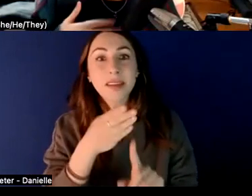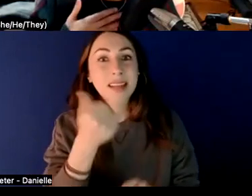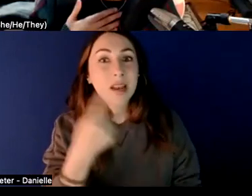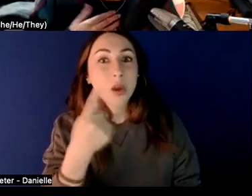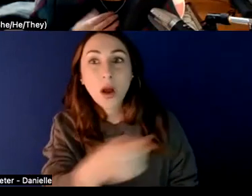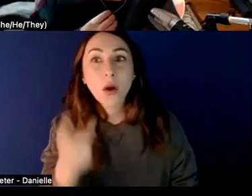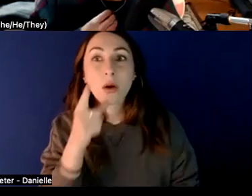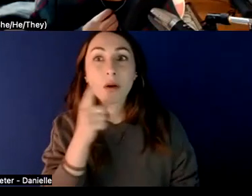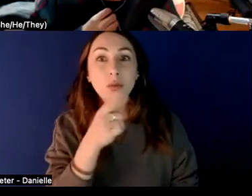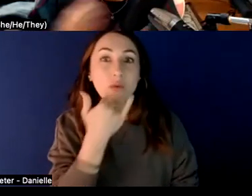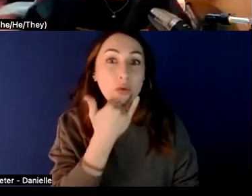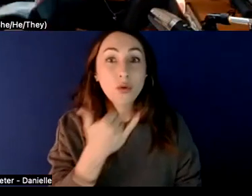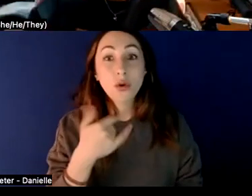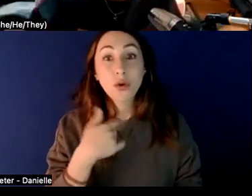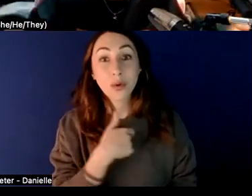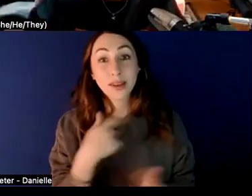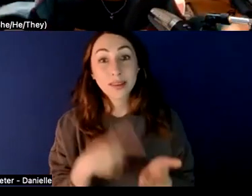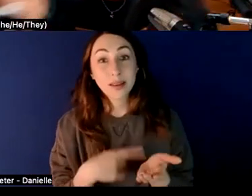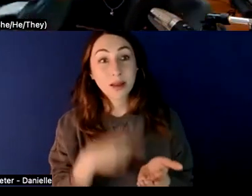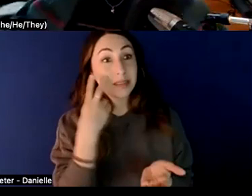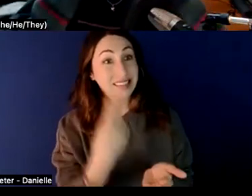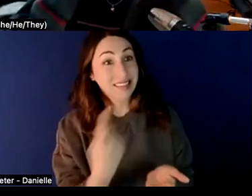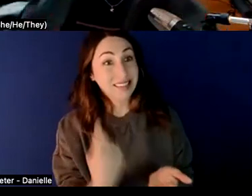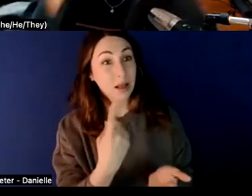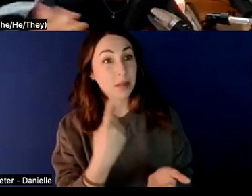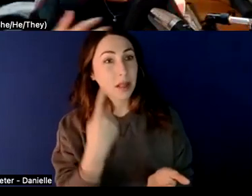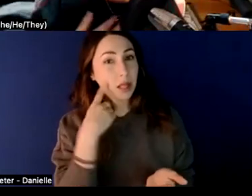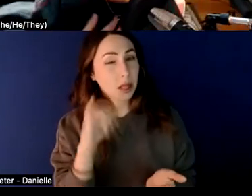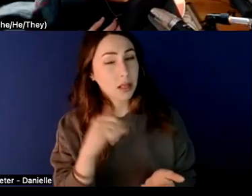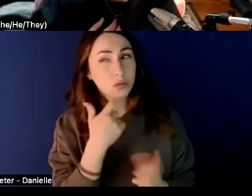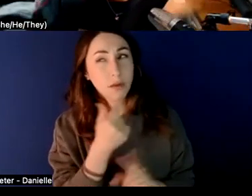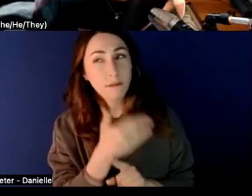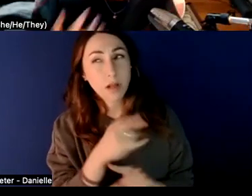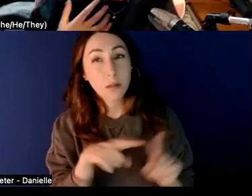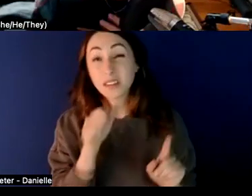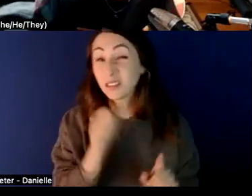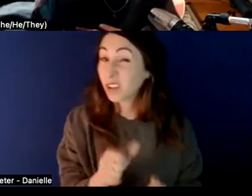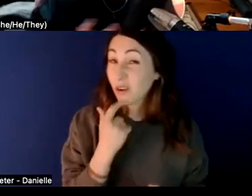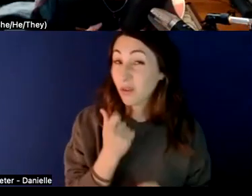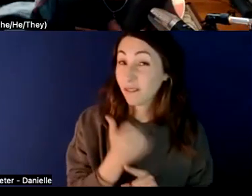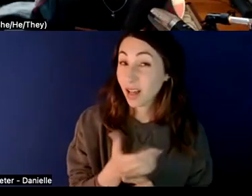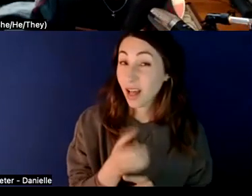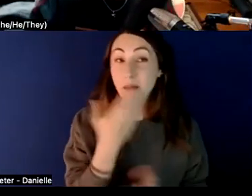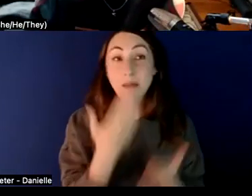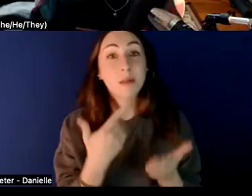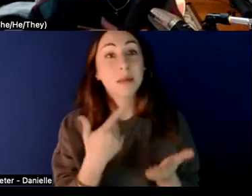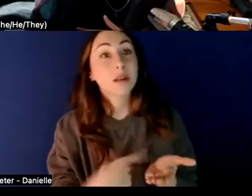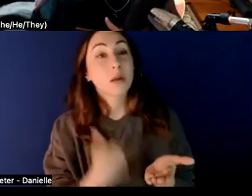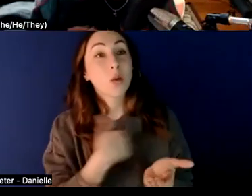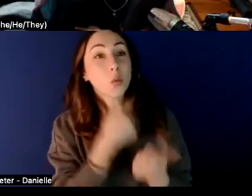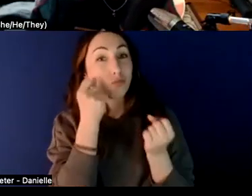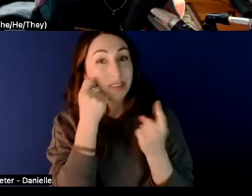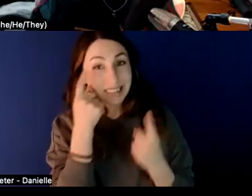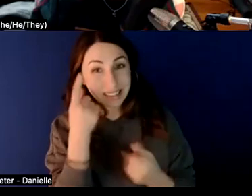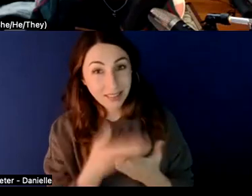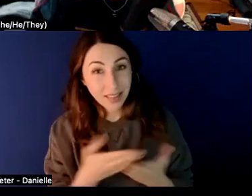a red flag. We just didn't like the thing or we read it the wrong way. Sometimes we receive things wrong. So I guess that was kind of